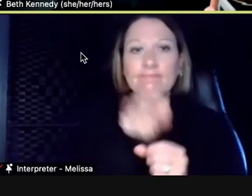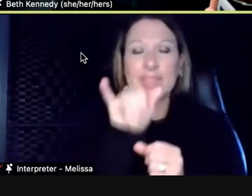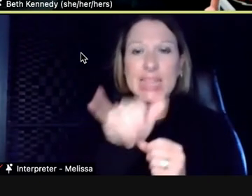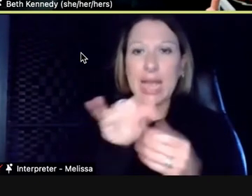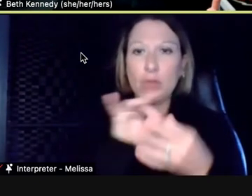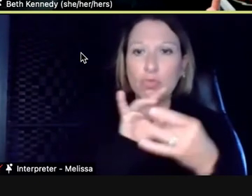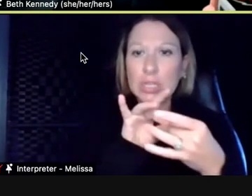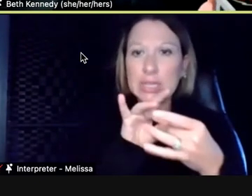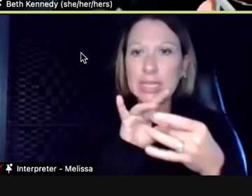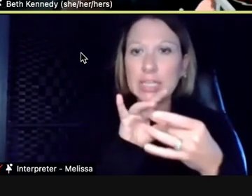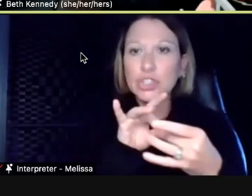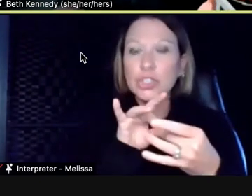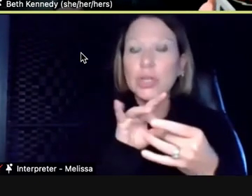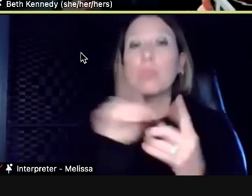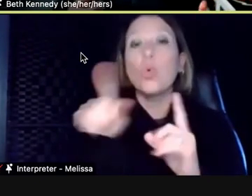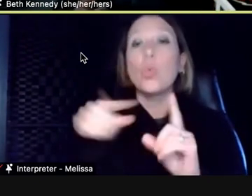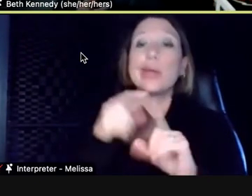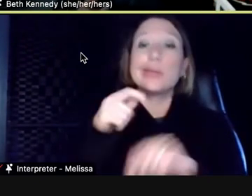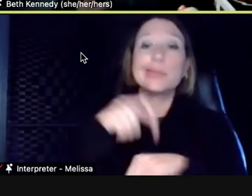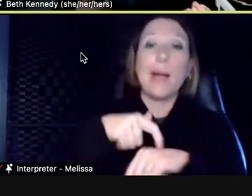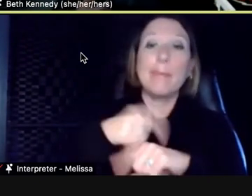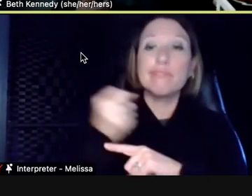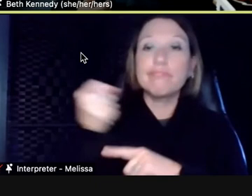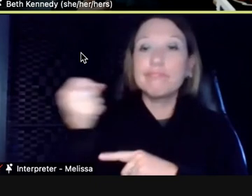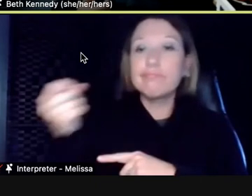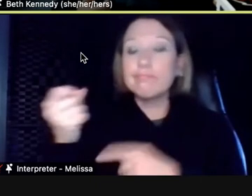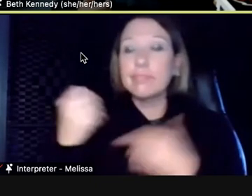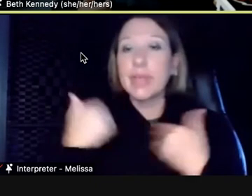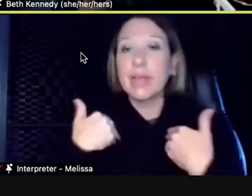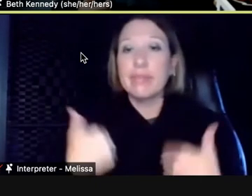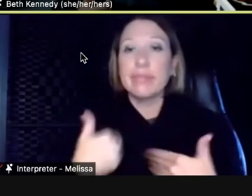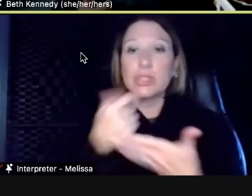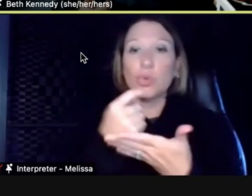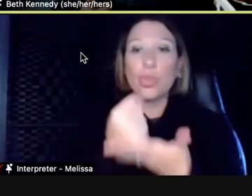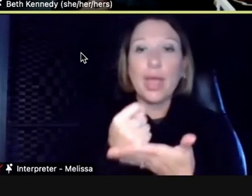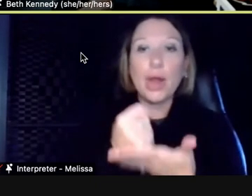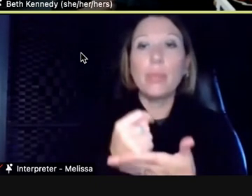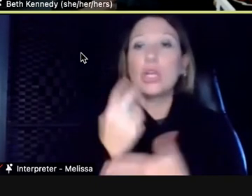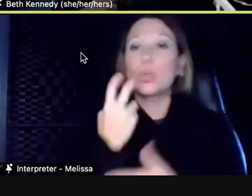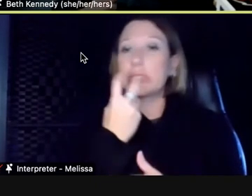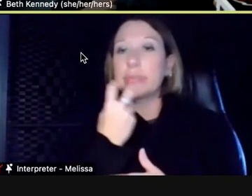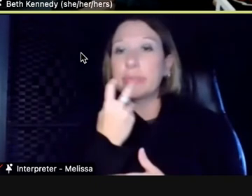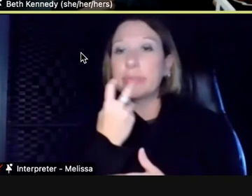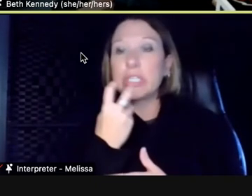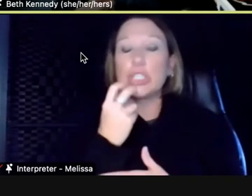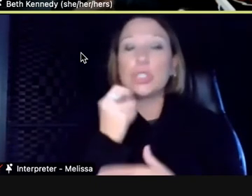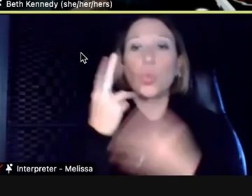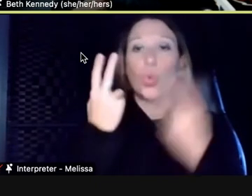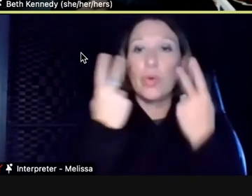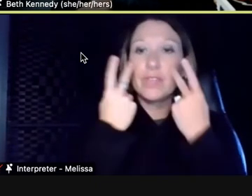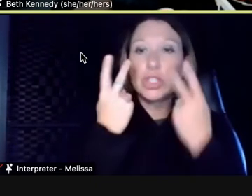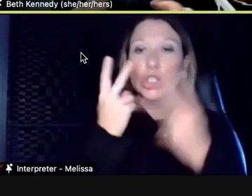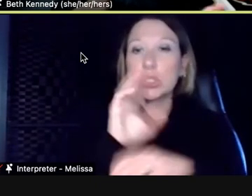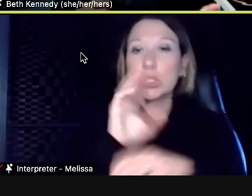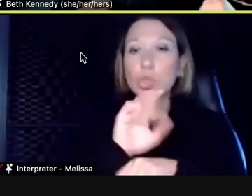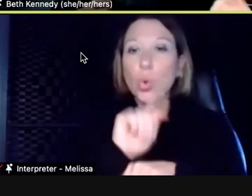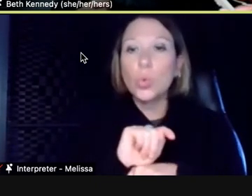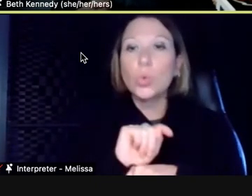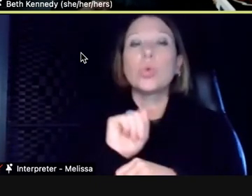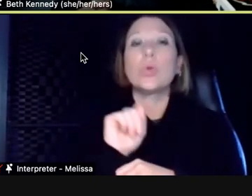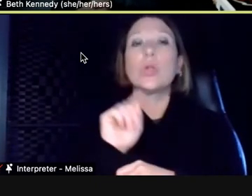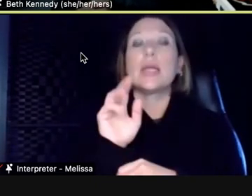doing a pull-out physical therapy or speech lesson, or the vision consultant or the orientation mobility specialist is